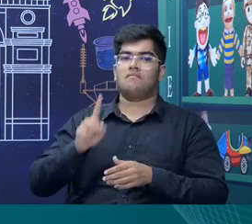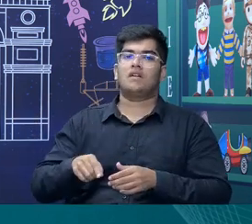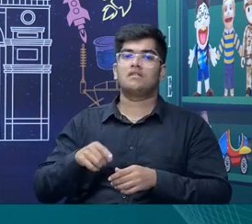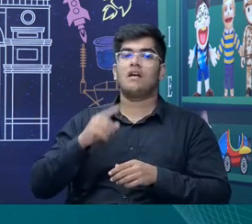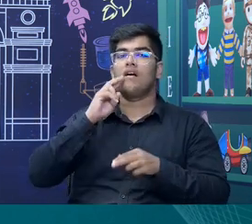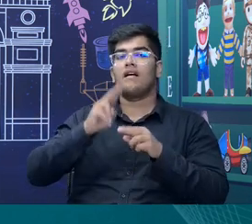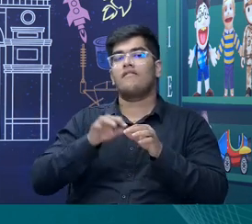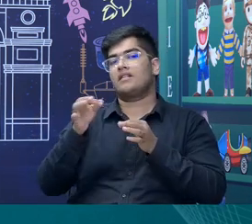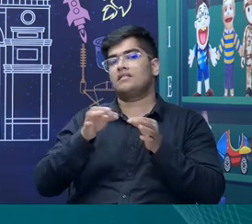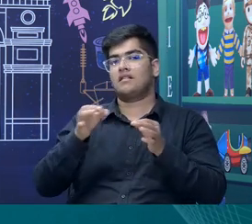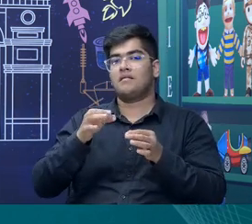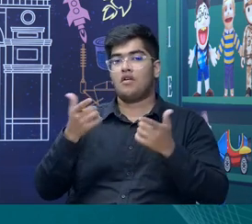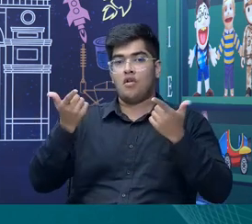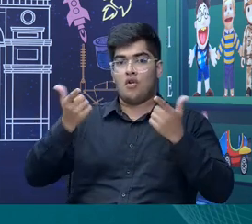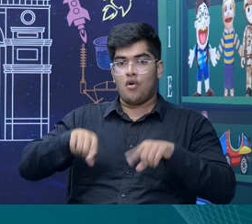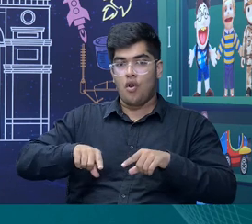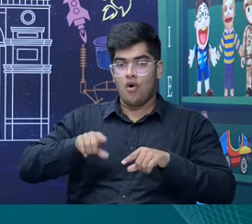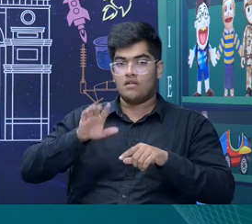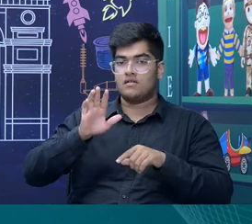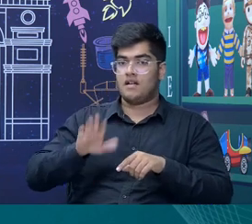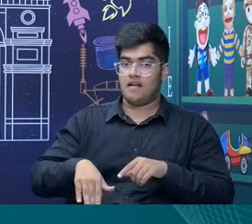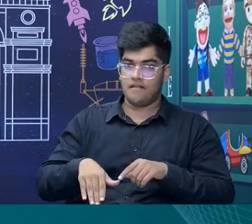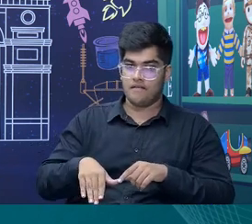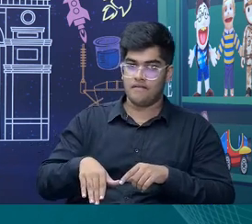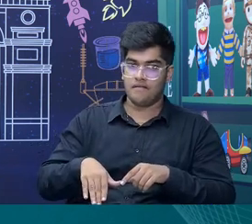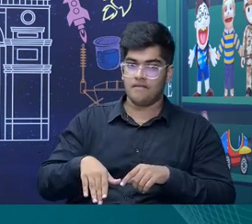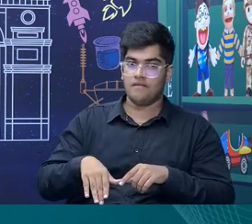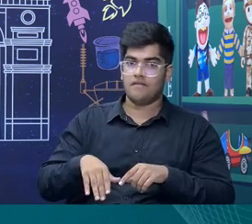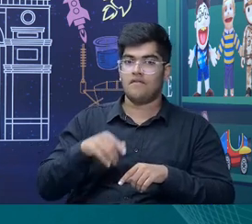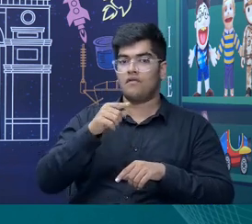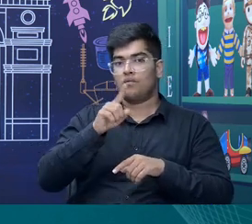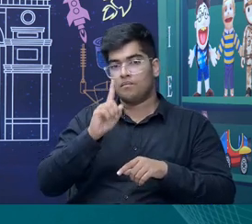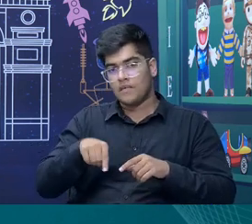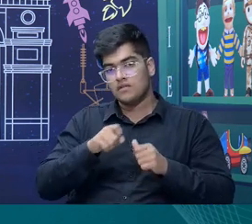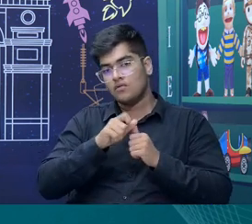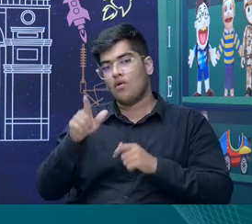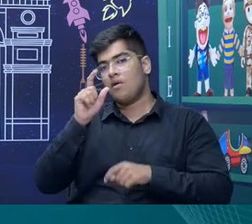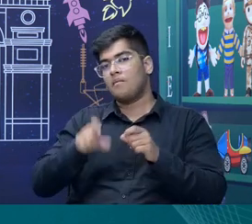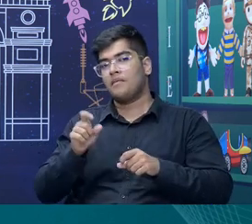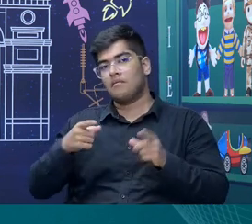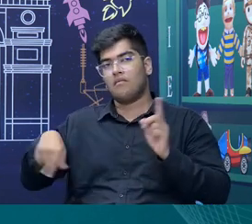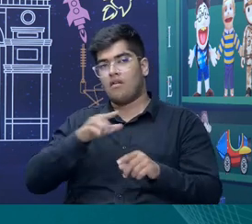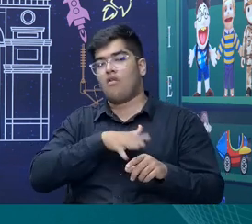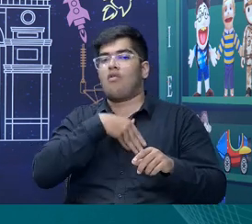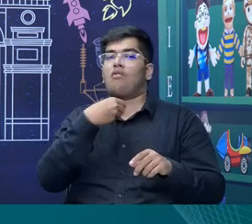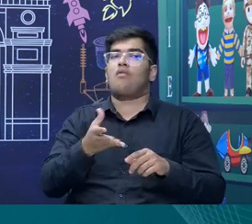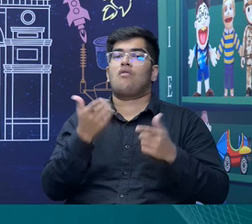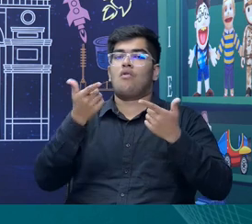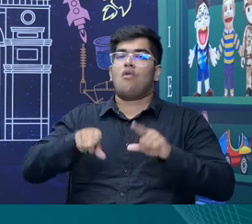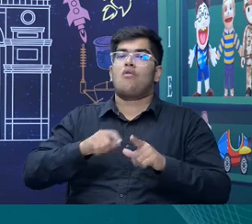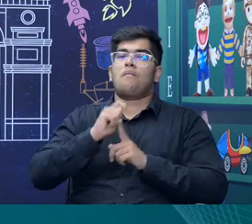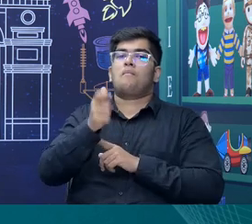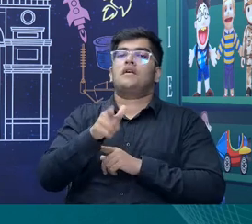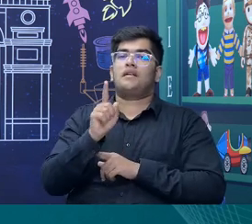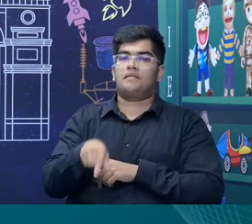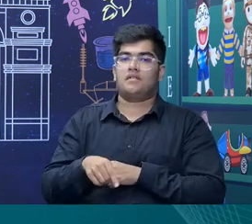loss in this situation this loss will be transferred or this loss will